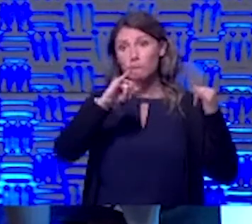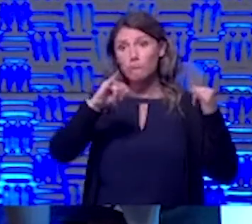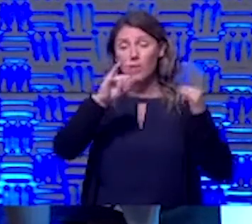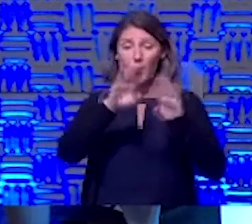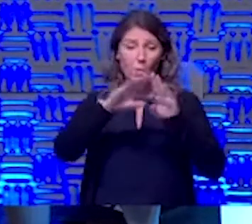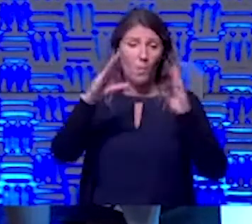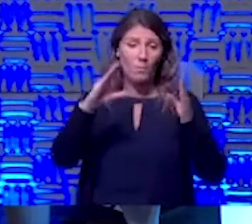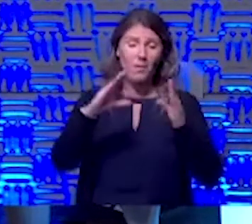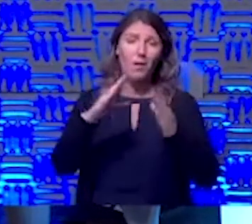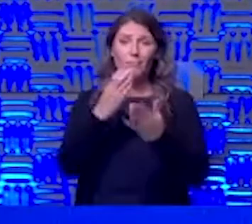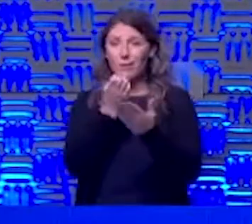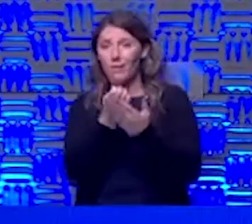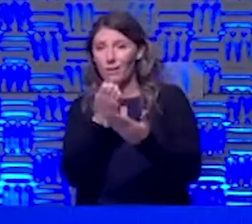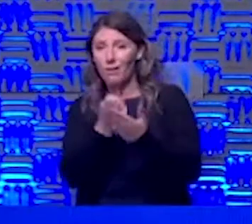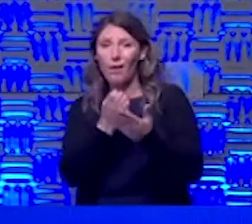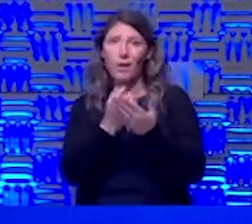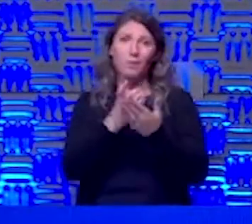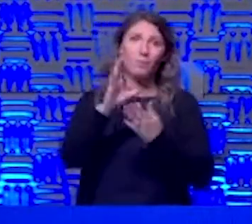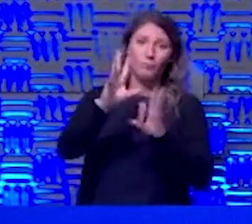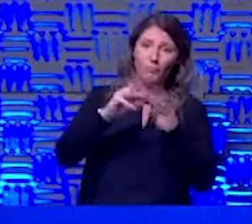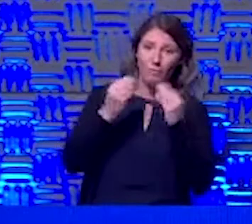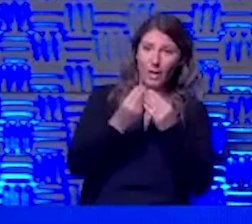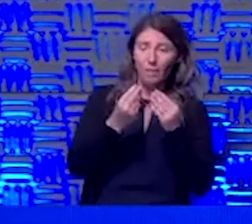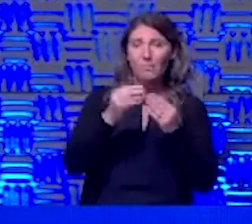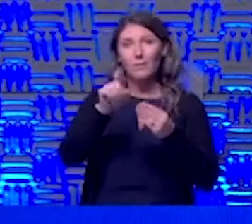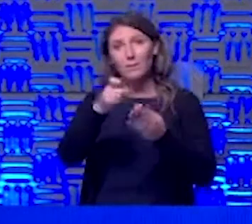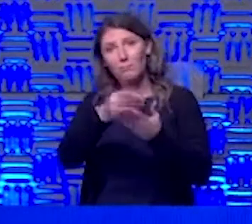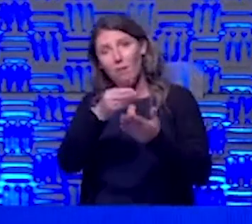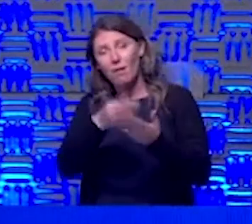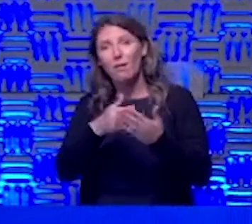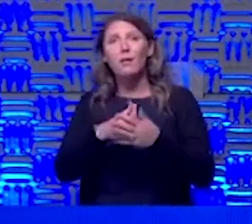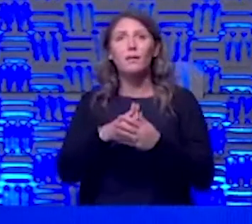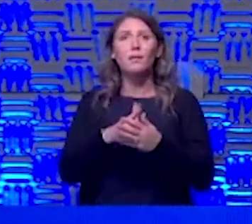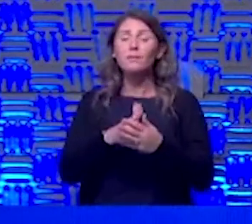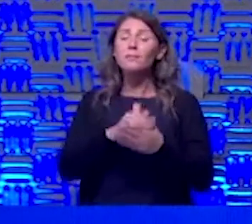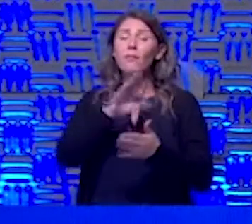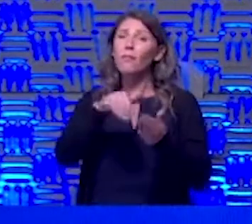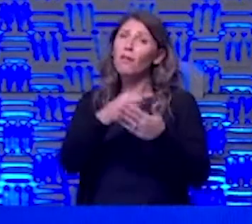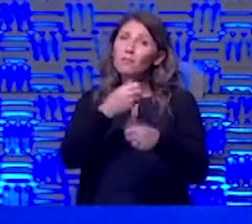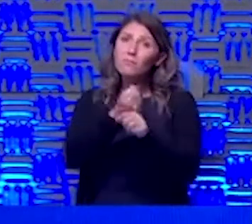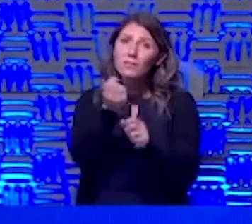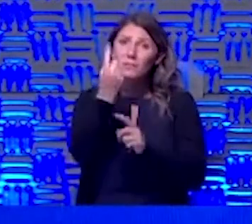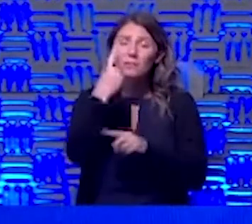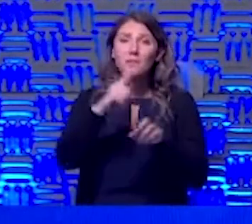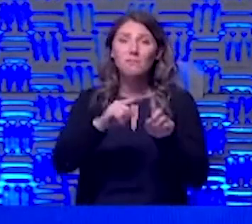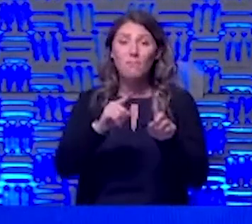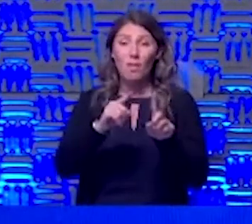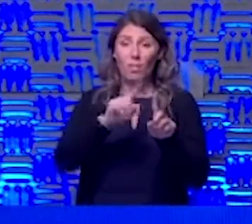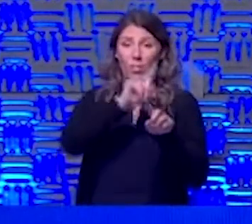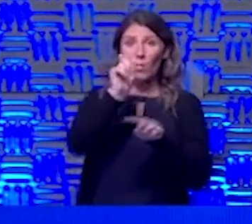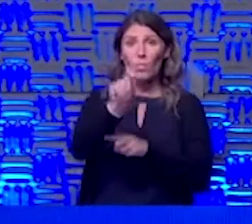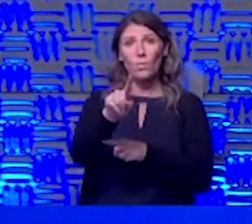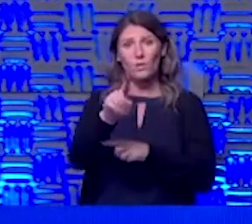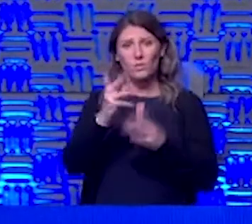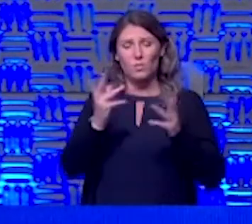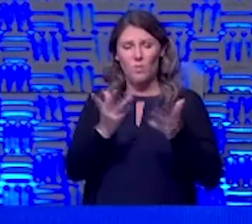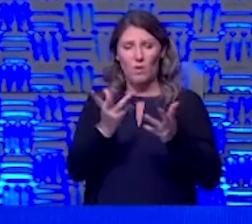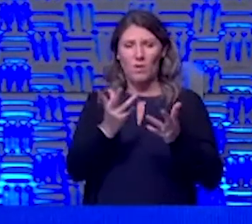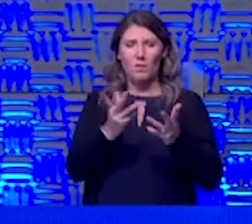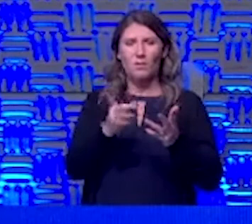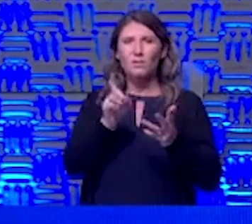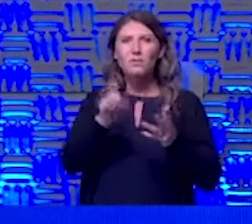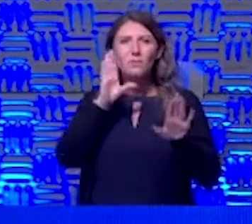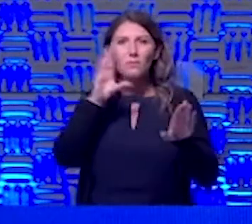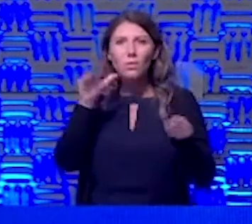living, taking care of your families, those all make sense. The question and the part that we have to work on is opening up